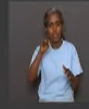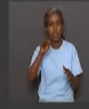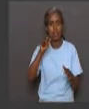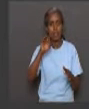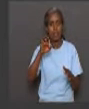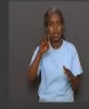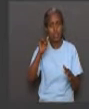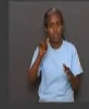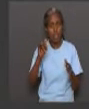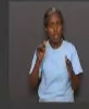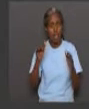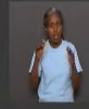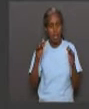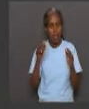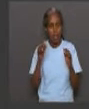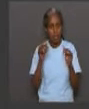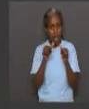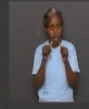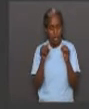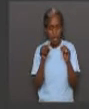Since AECF